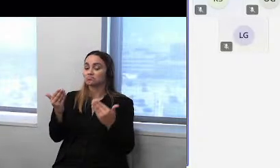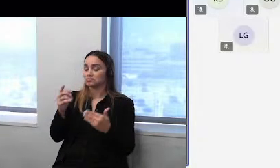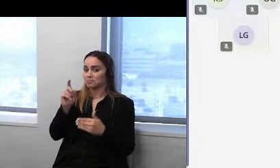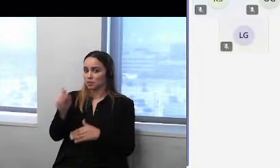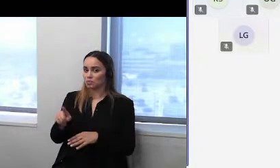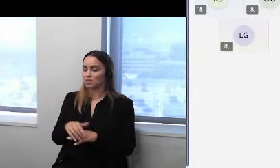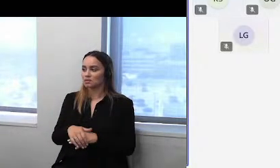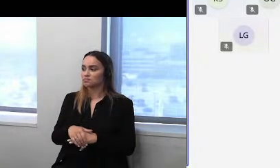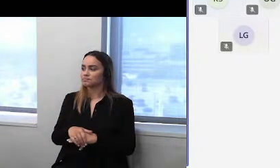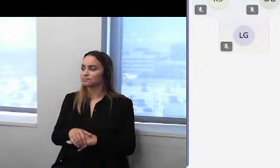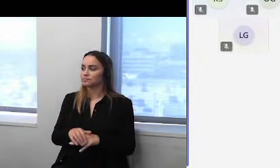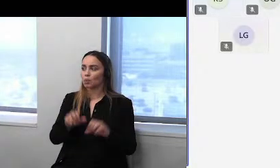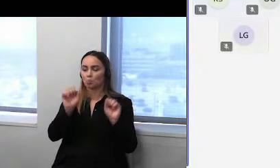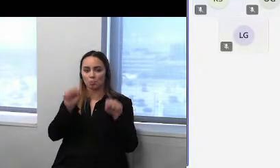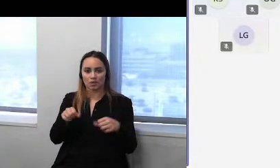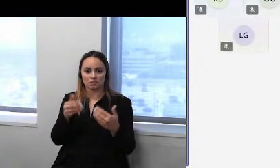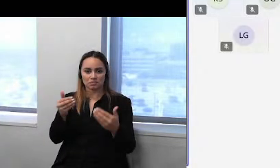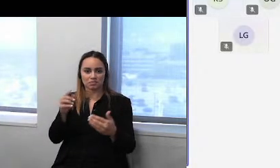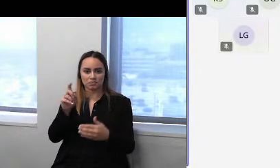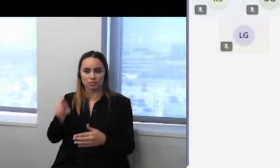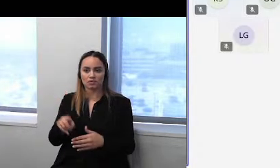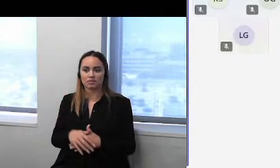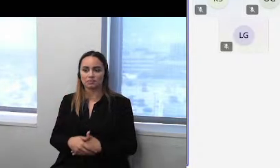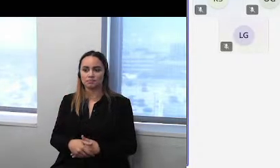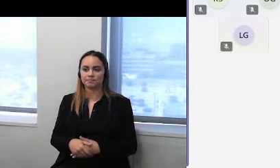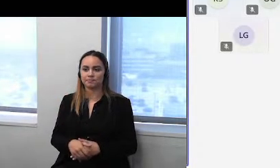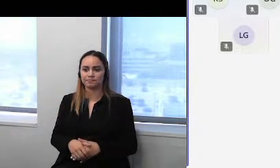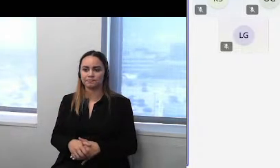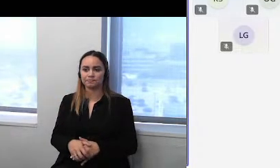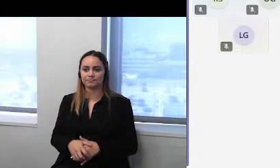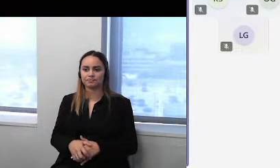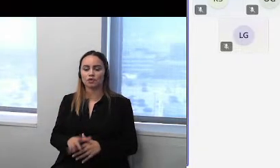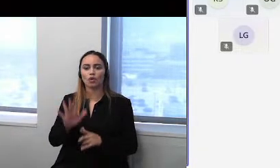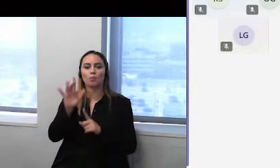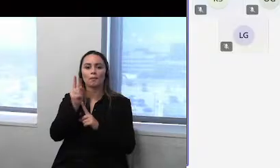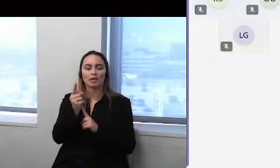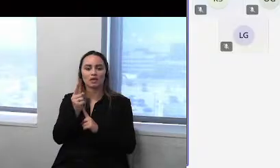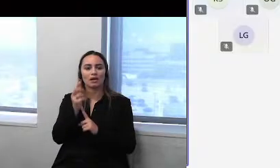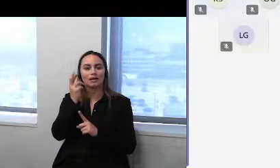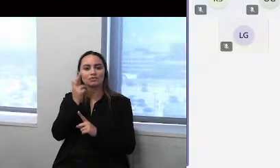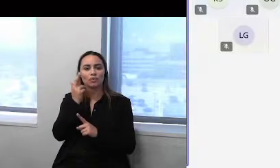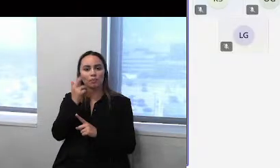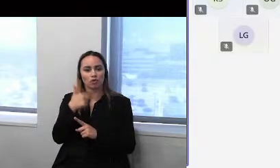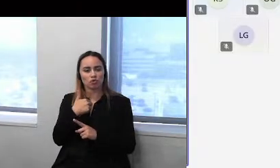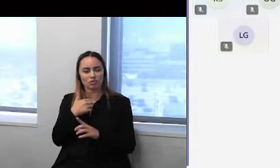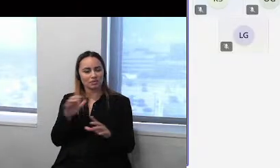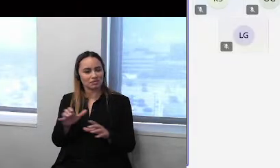question? Yes, go ahead, please. And hold on. The reason why I'm doing this is, of